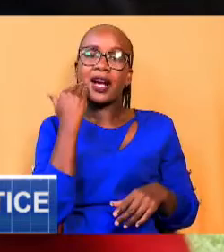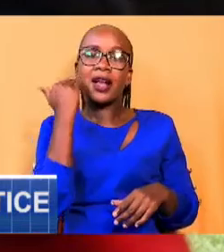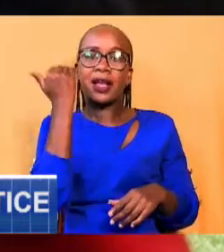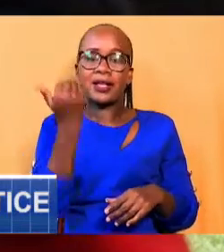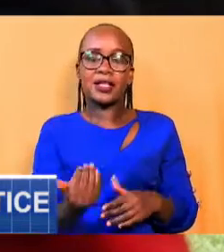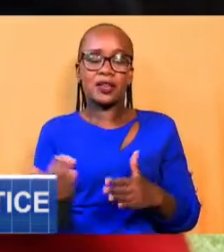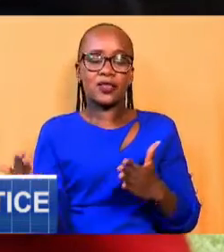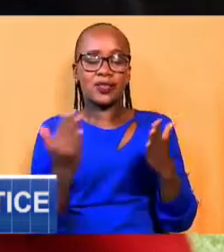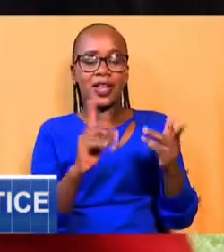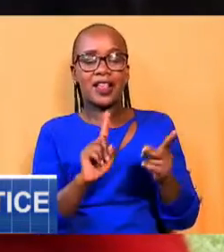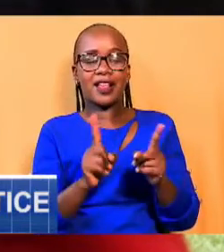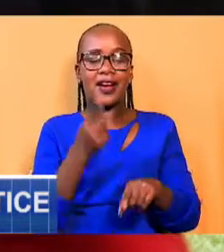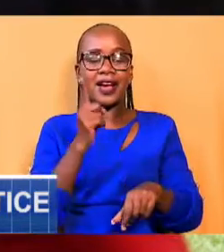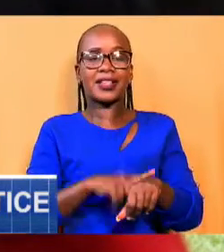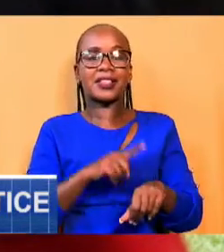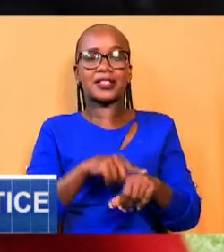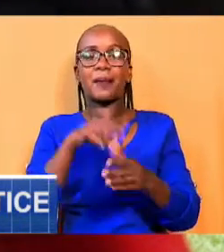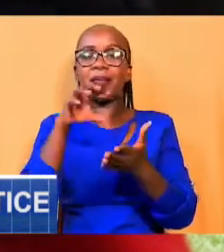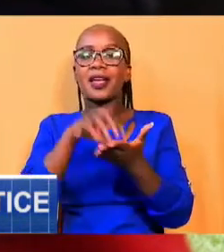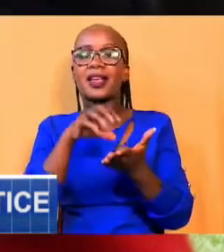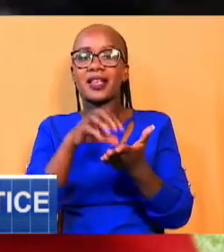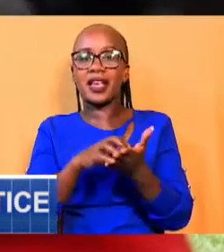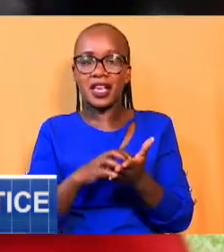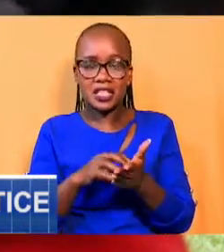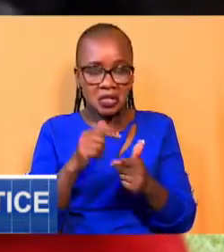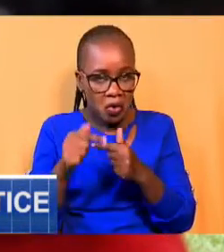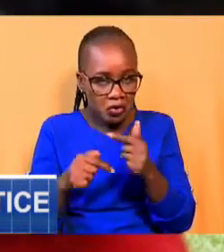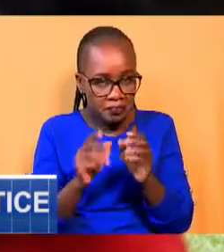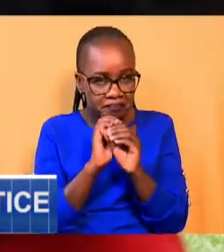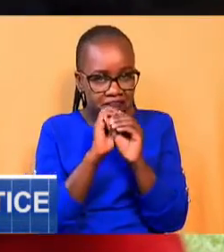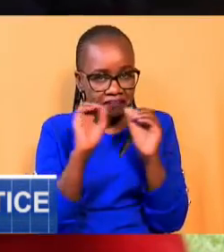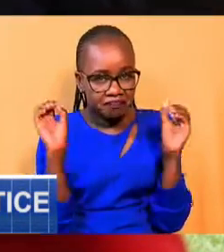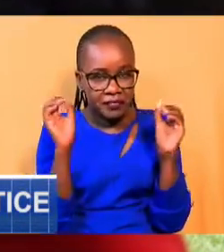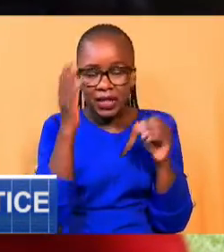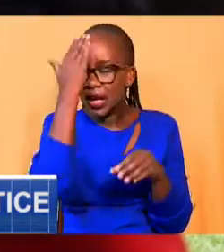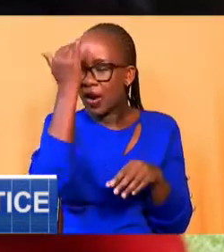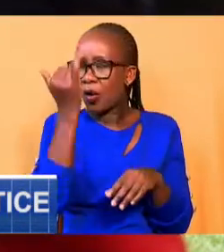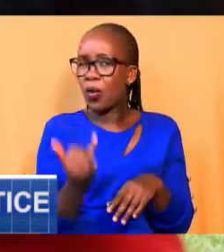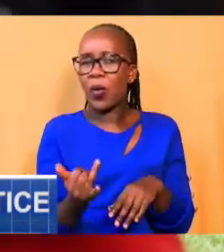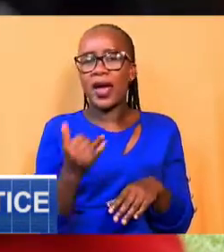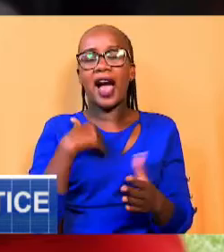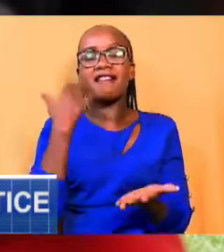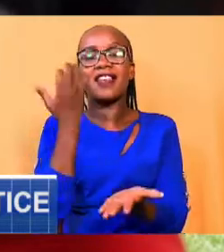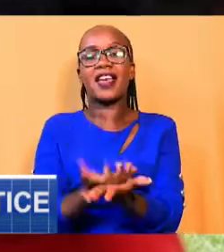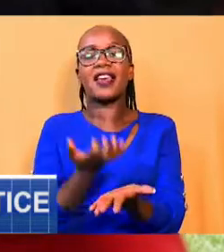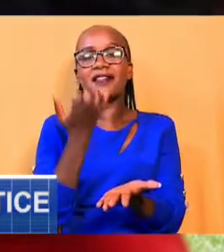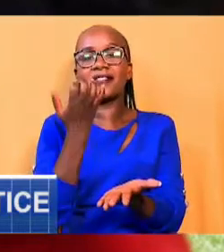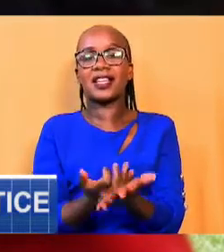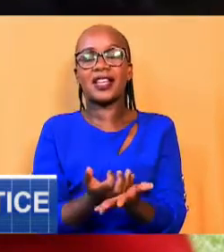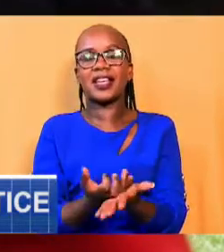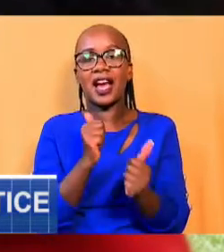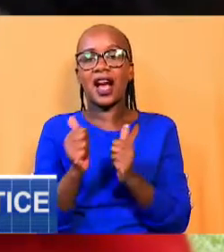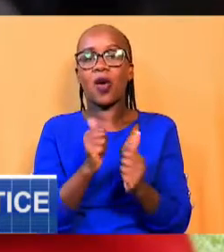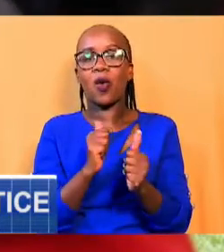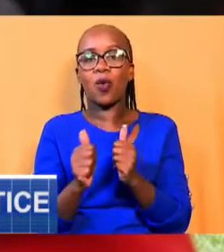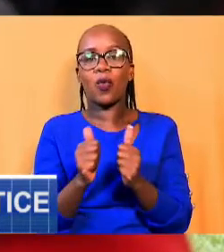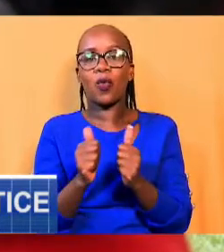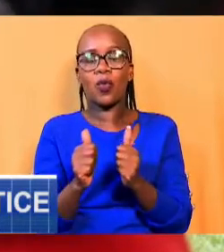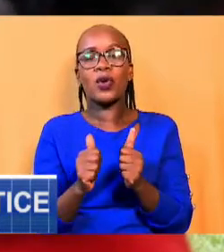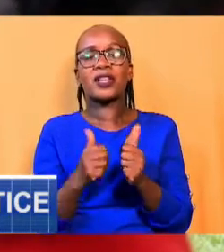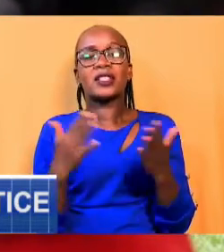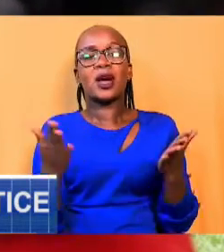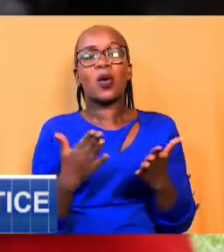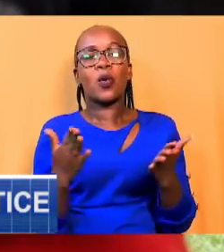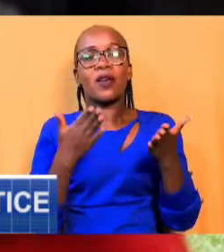Mtoto alipelekwa mara ya kwanza, kesi haikuenda through sababu kuna evidence senye kura